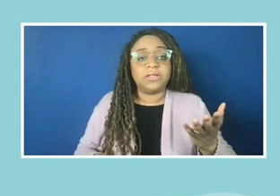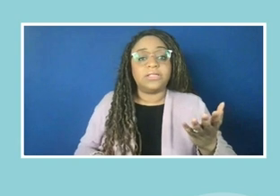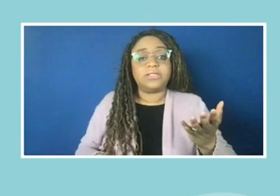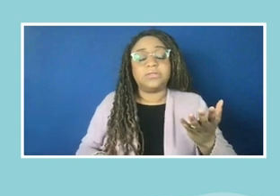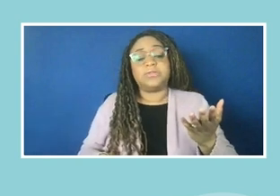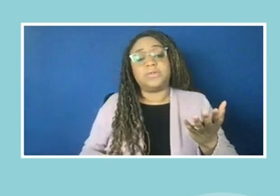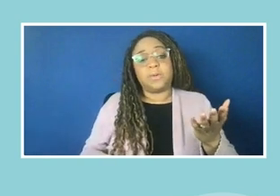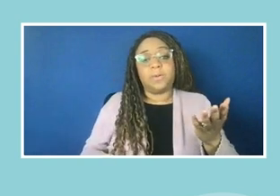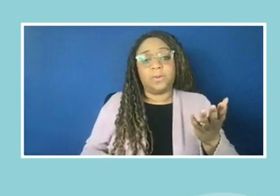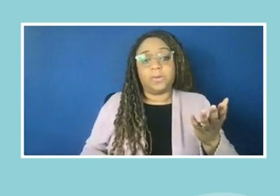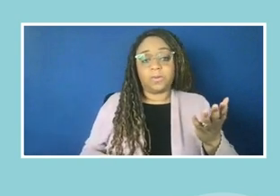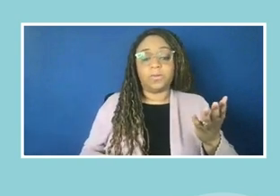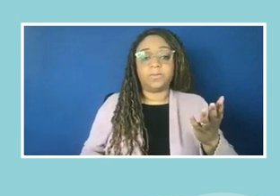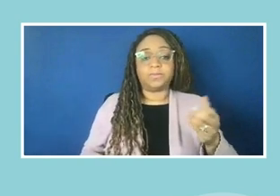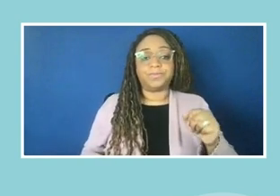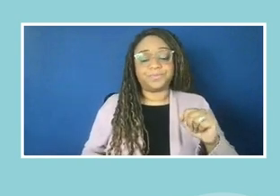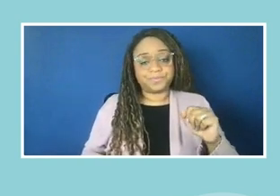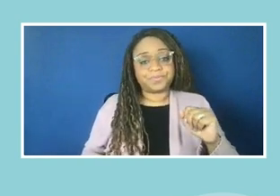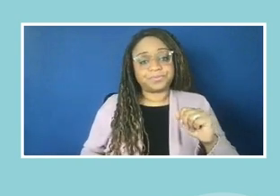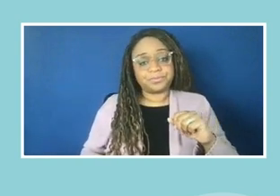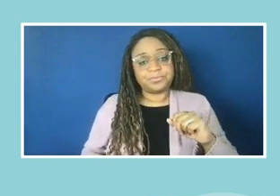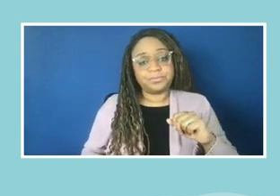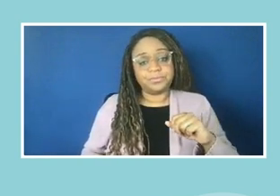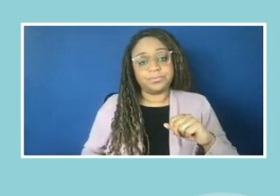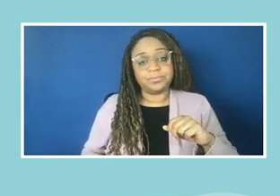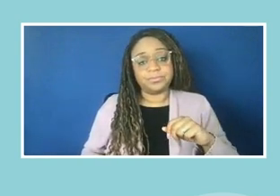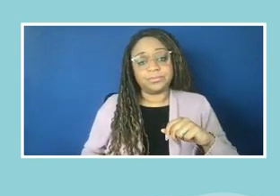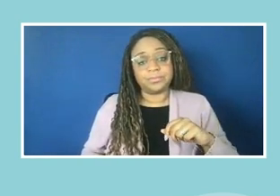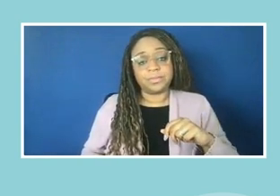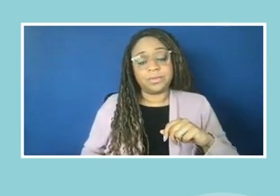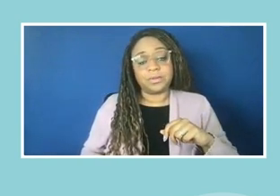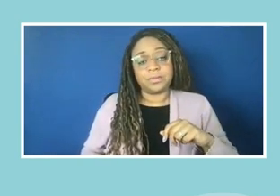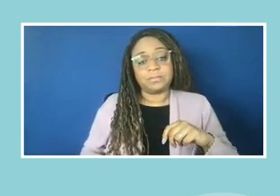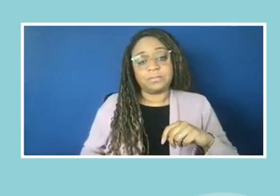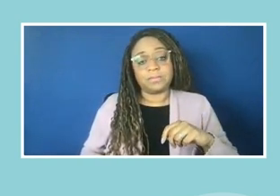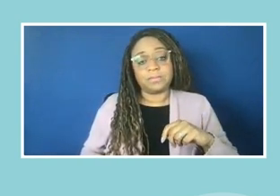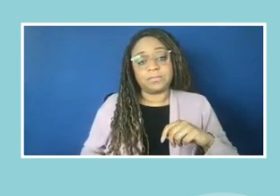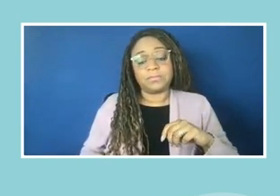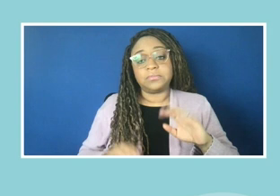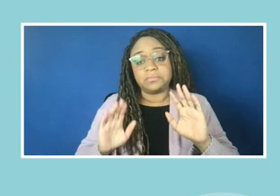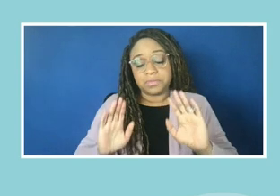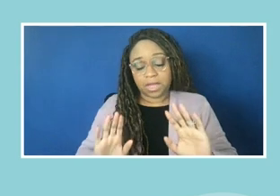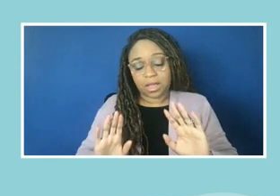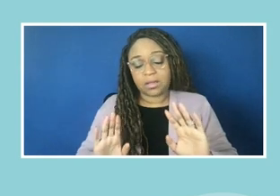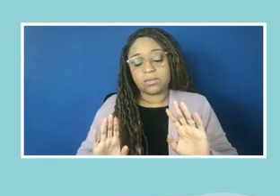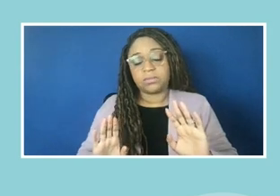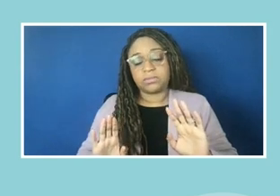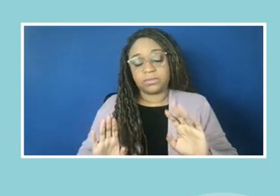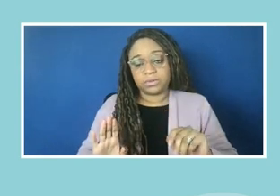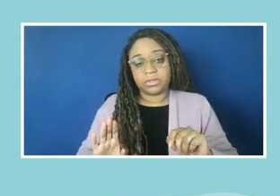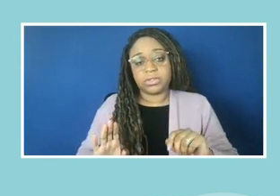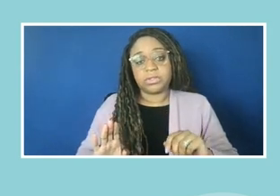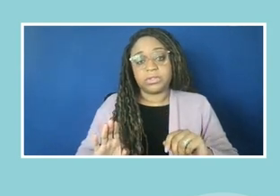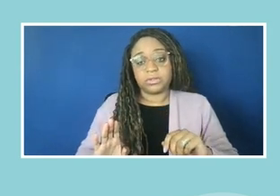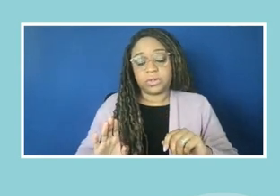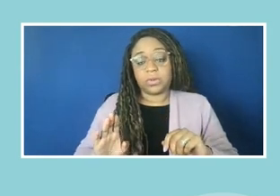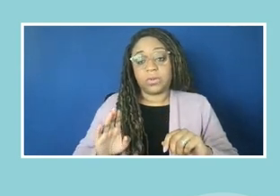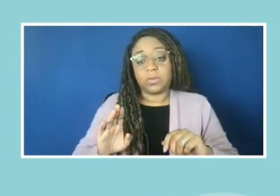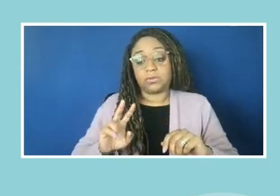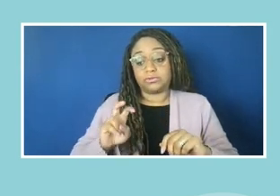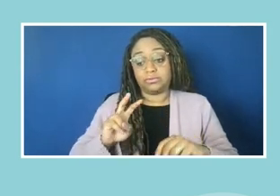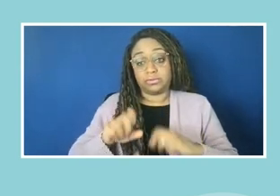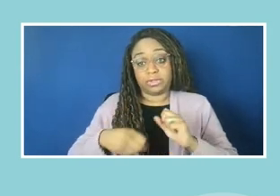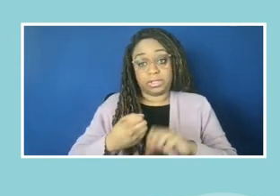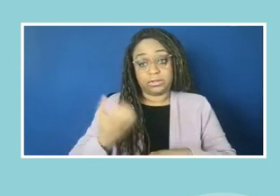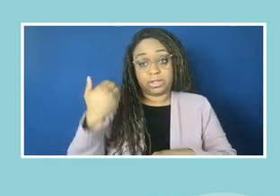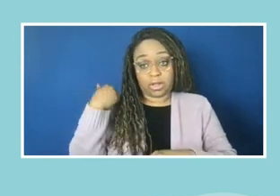recognizing that, we are talking about the colonialists of 200 years ago when I say this, that